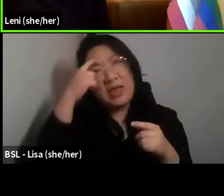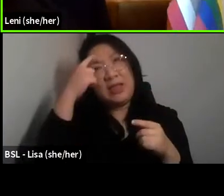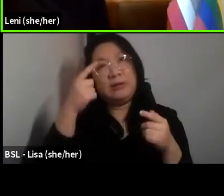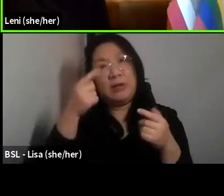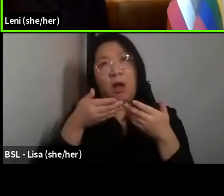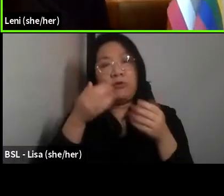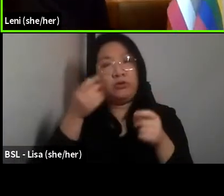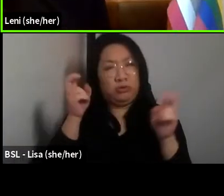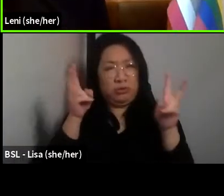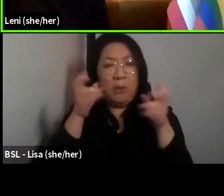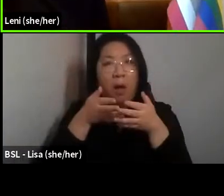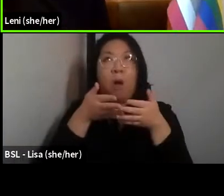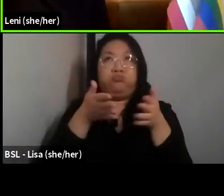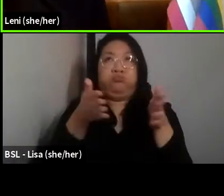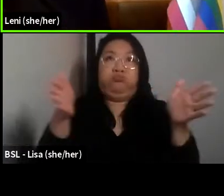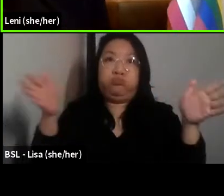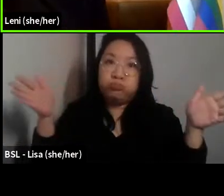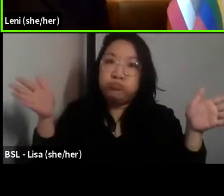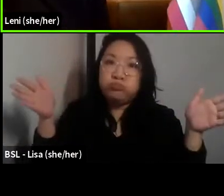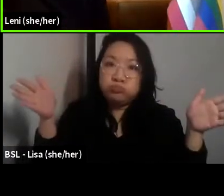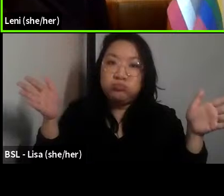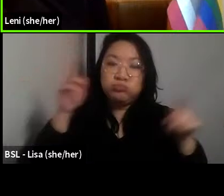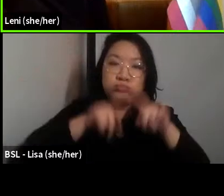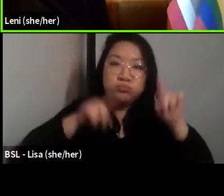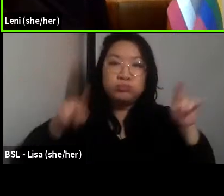topic depending on your perspective in this room.